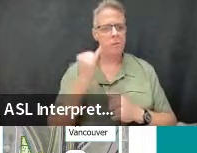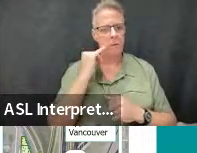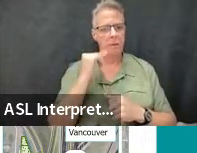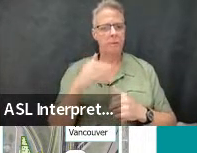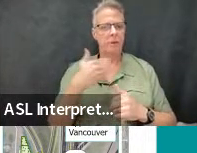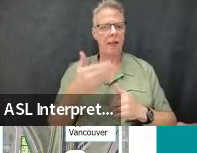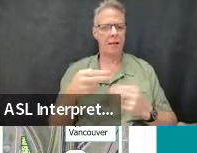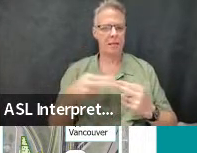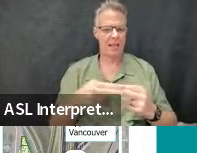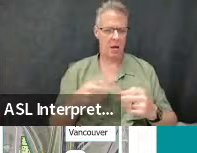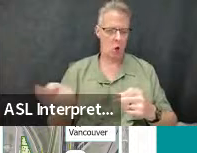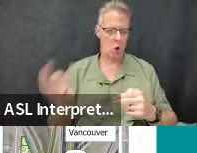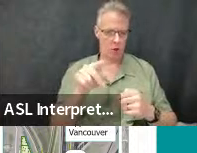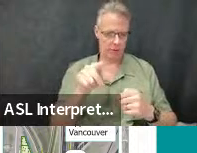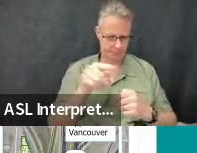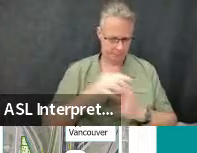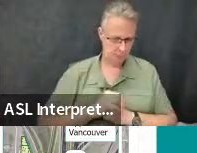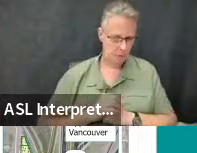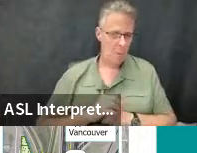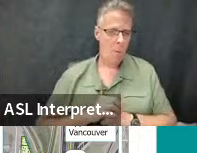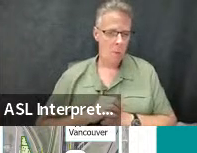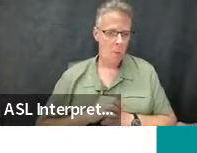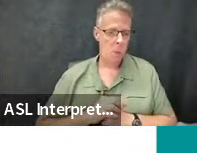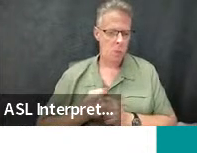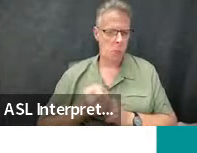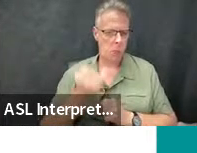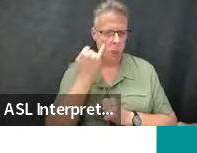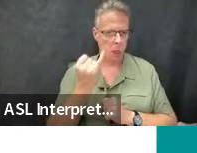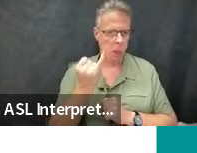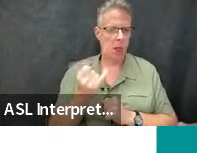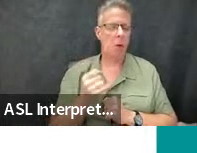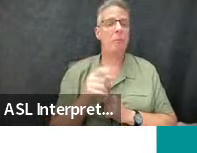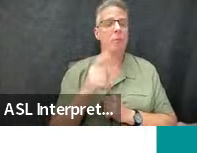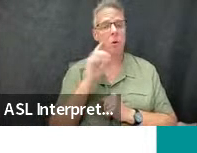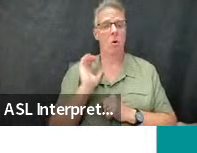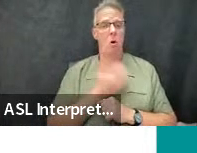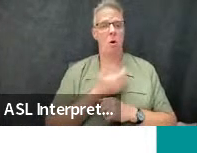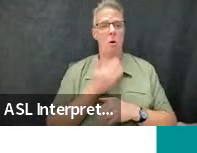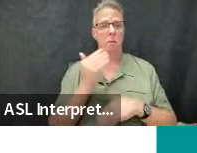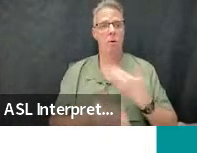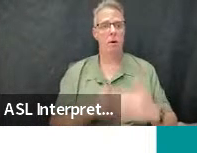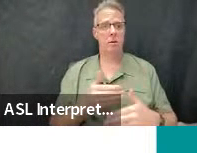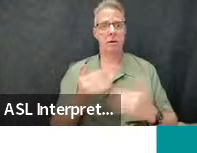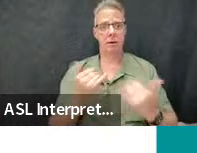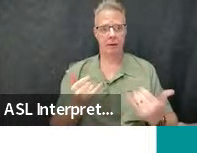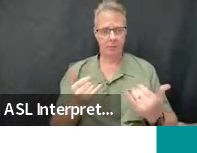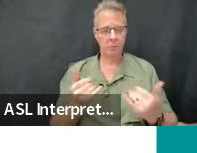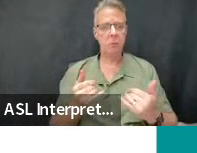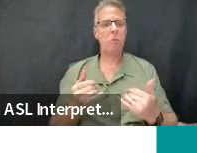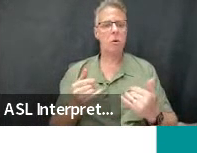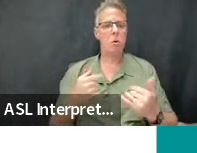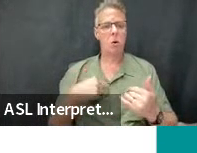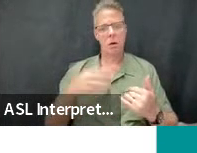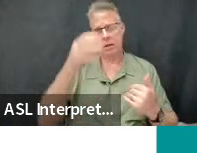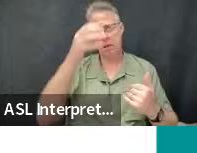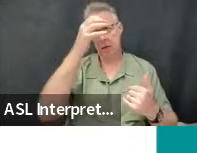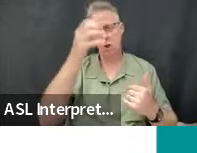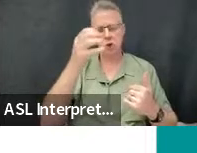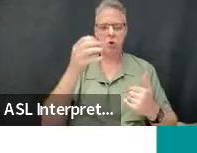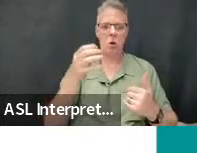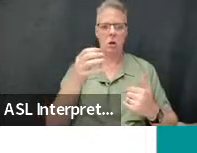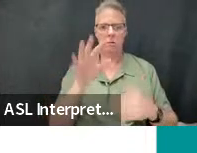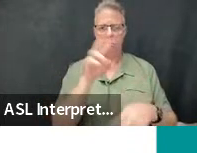next slide, we just want to emphasize that where we are in the process right now is at a conceptual level of